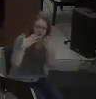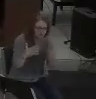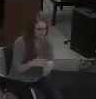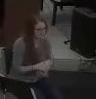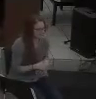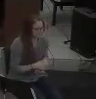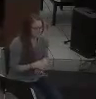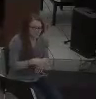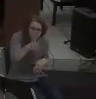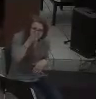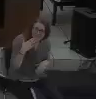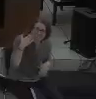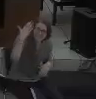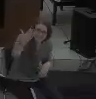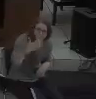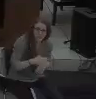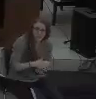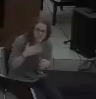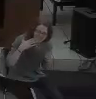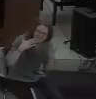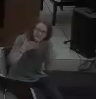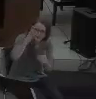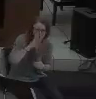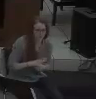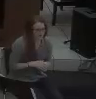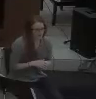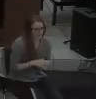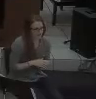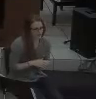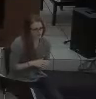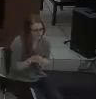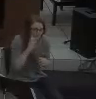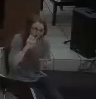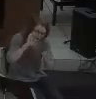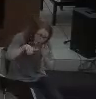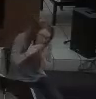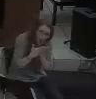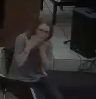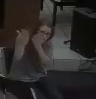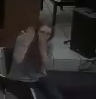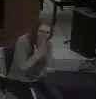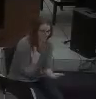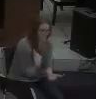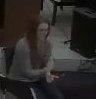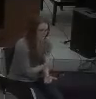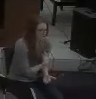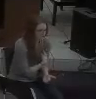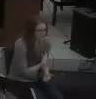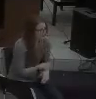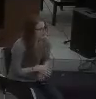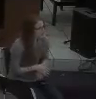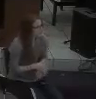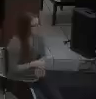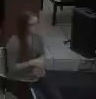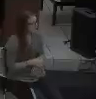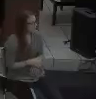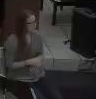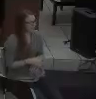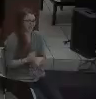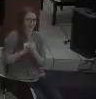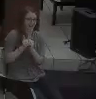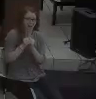God, thank you. Thank you, God, for all that you give us and the ways that you